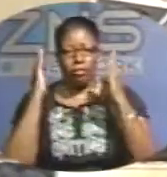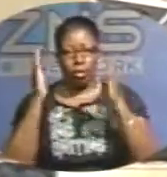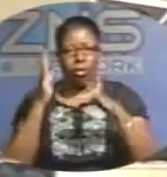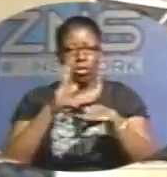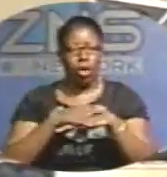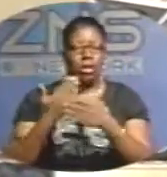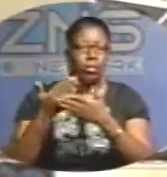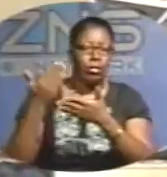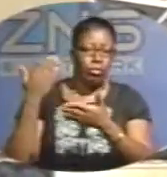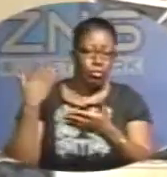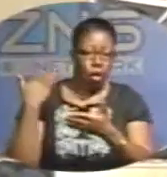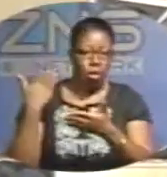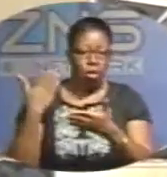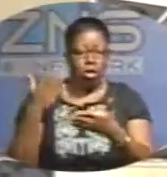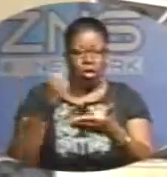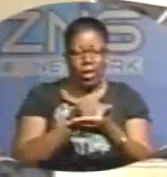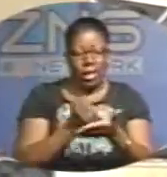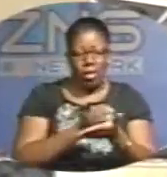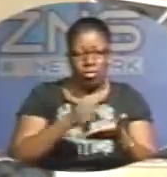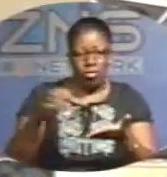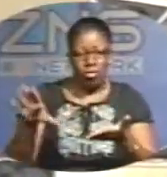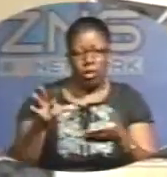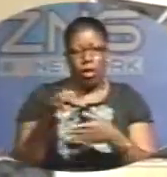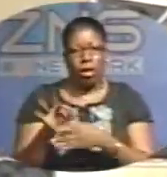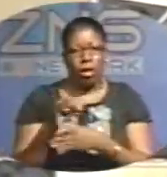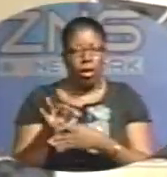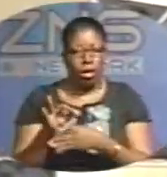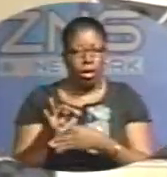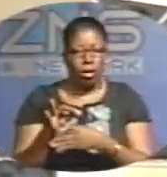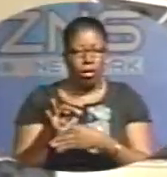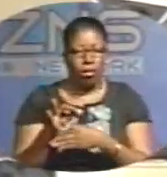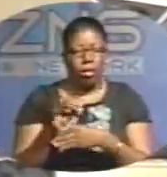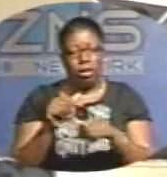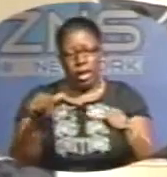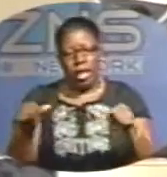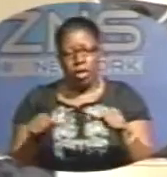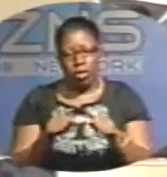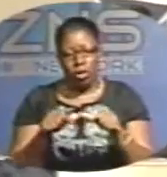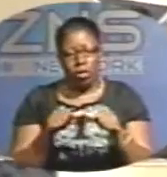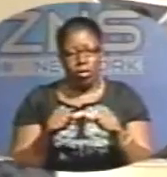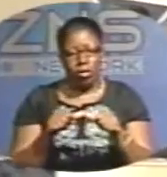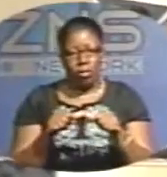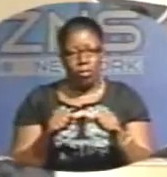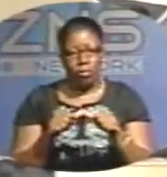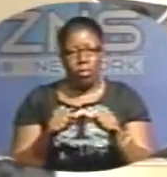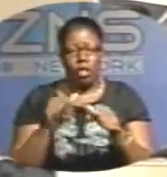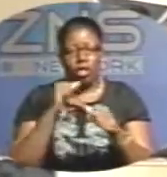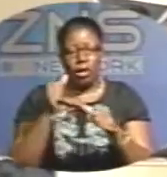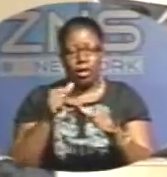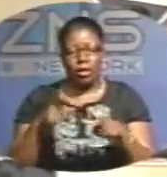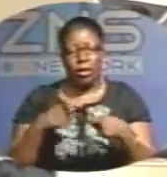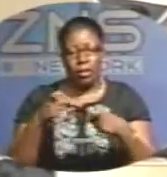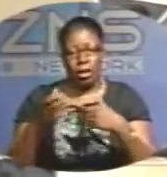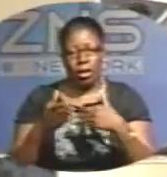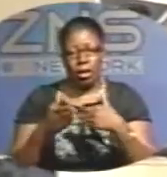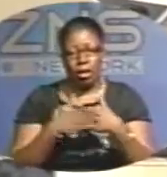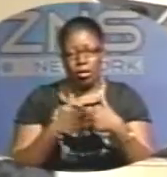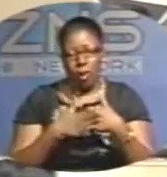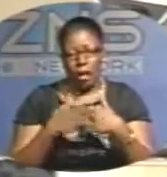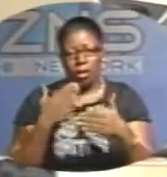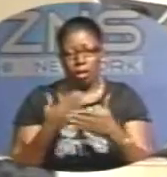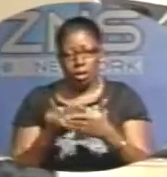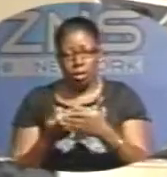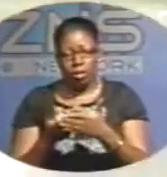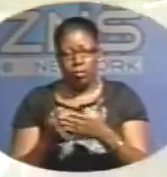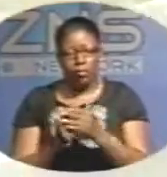are ridding ourselves of some of the areas where we believe that we have overemphasized and has not given us a good return on our investment. Minister